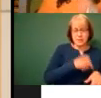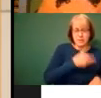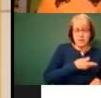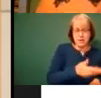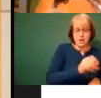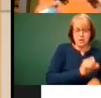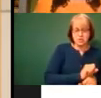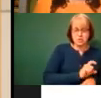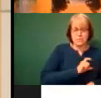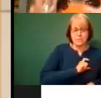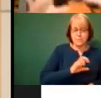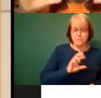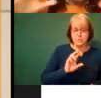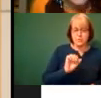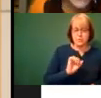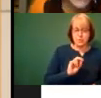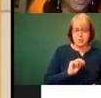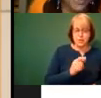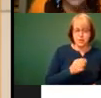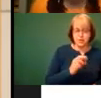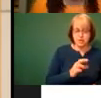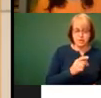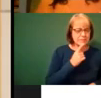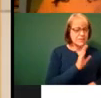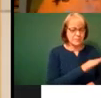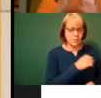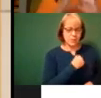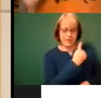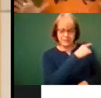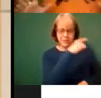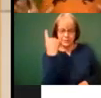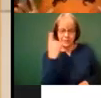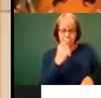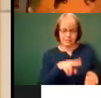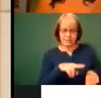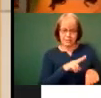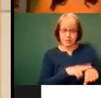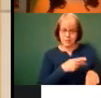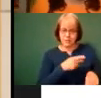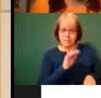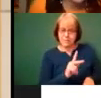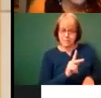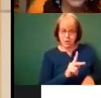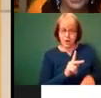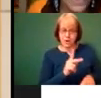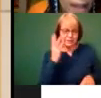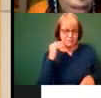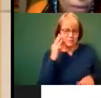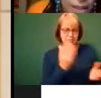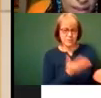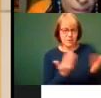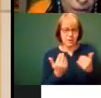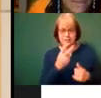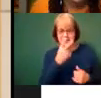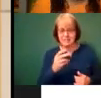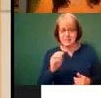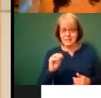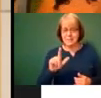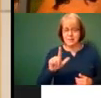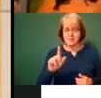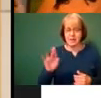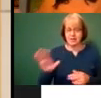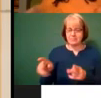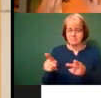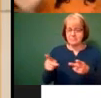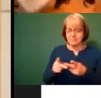Black. But I was gonna tell him, we're gonna have the Black National Park experience. We're gonna go to Dr. Martin Luther King National Historic Site. And he was real reluctant about it. My mother